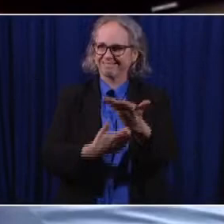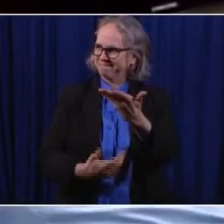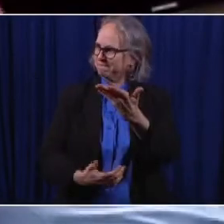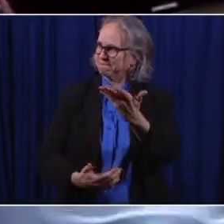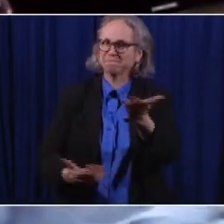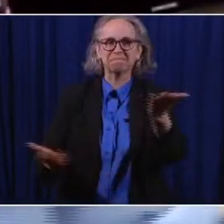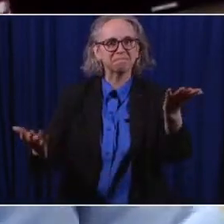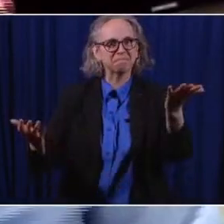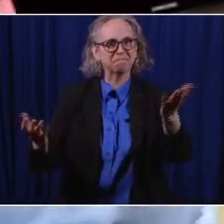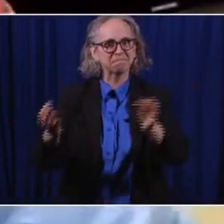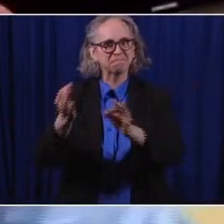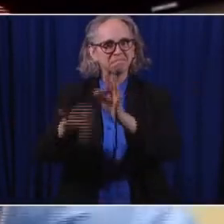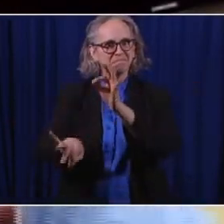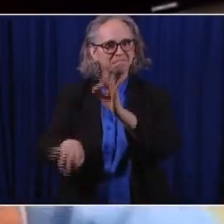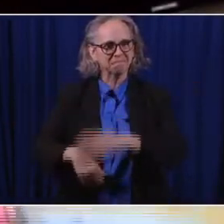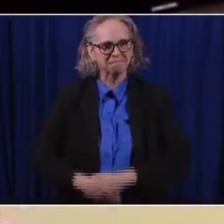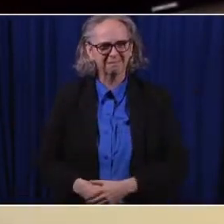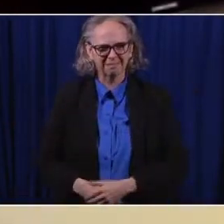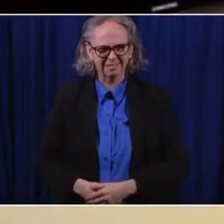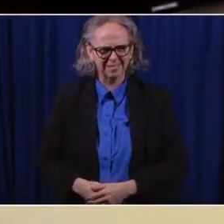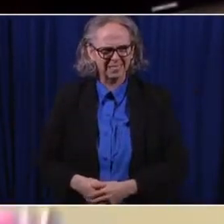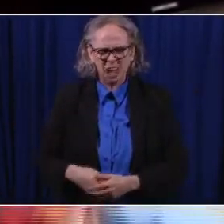Good job. That didn't even hurt.